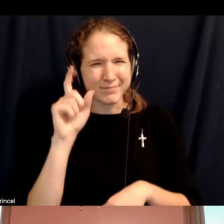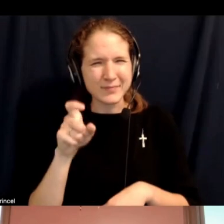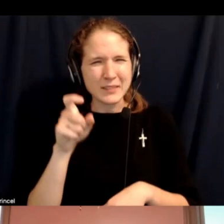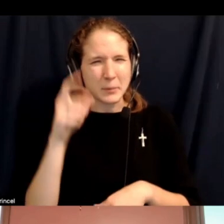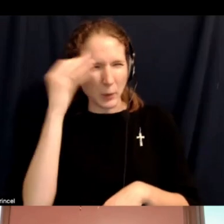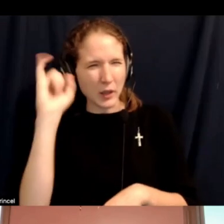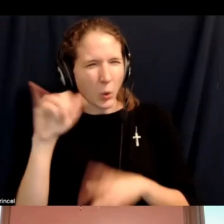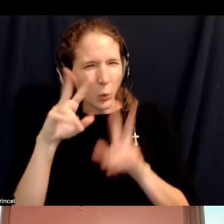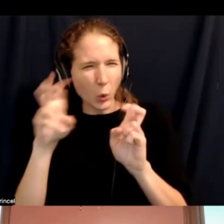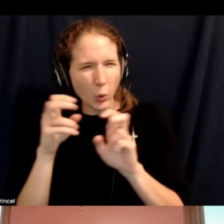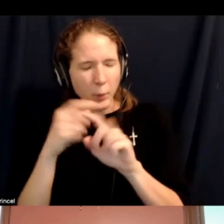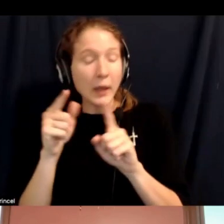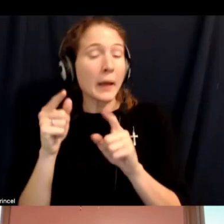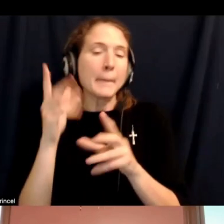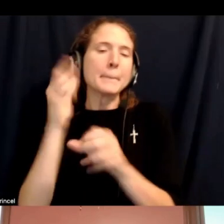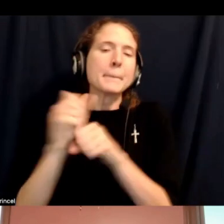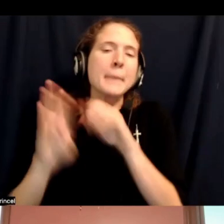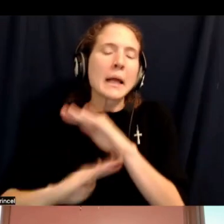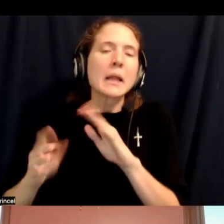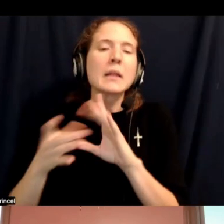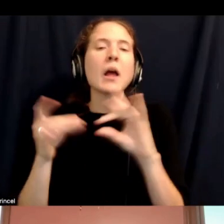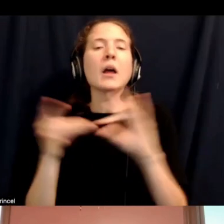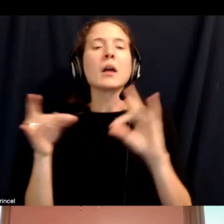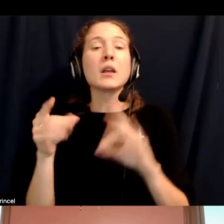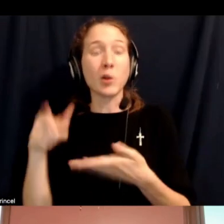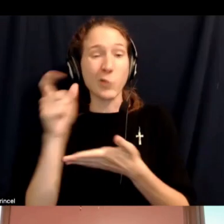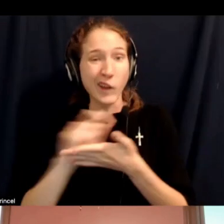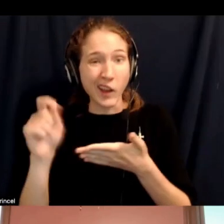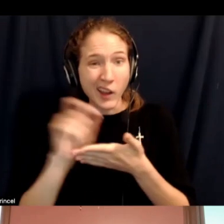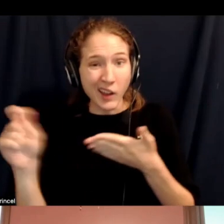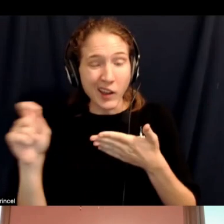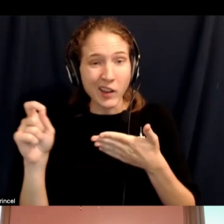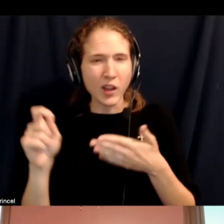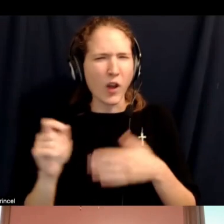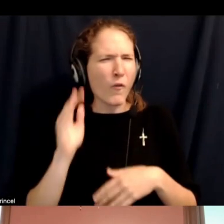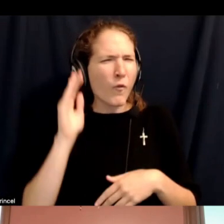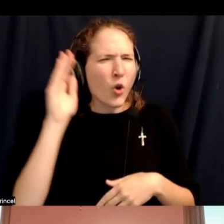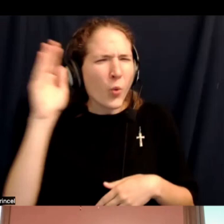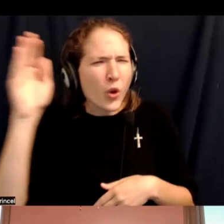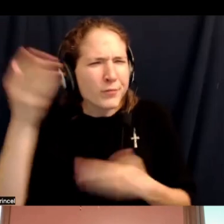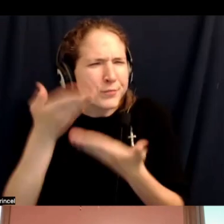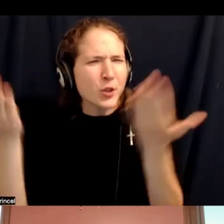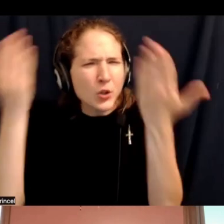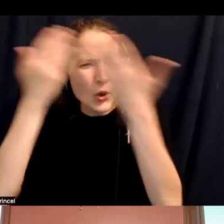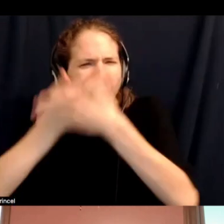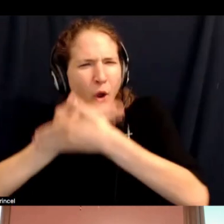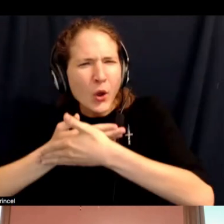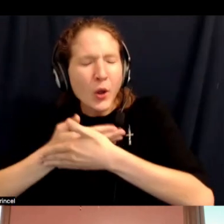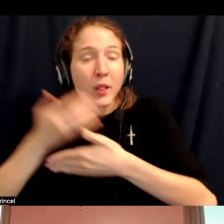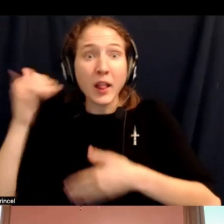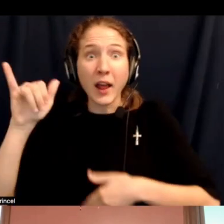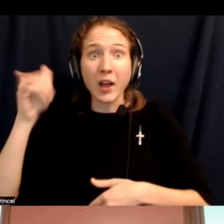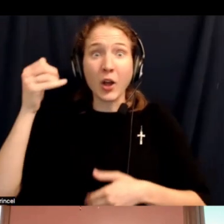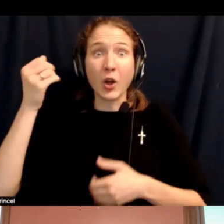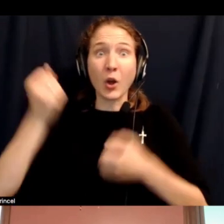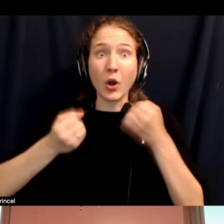that when he writes, he writes forward into the dark like a car driving across the country